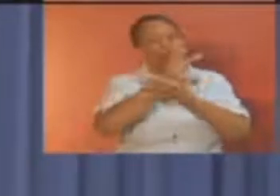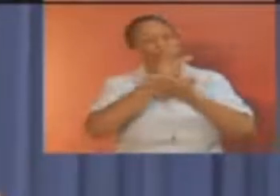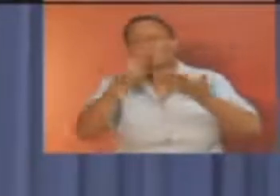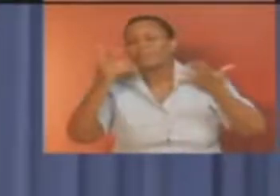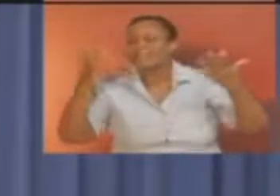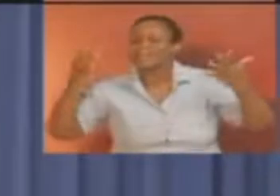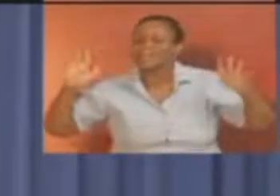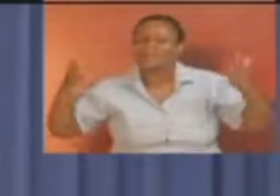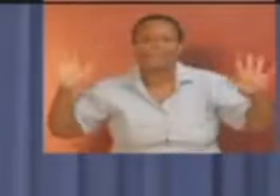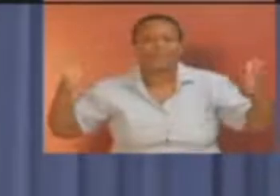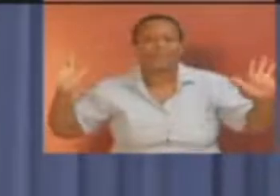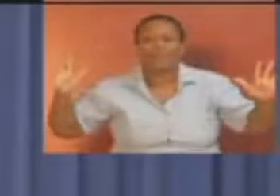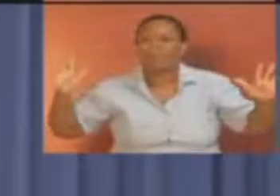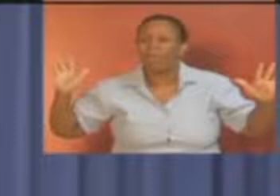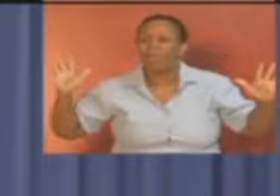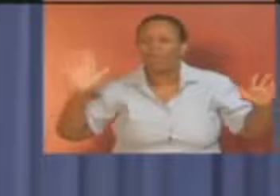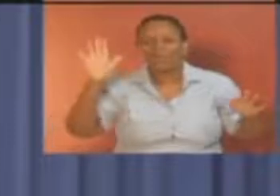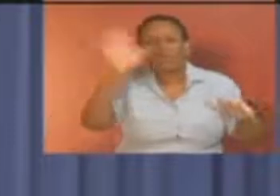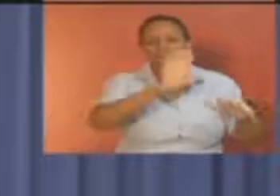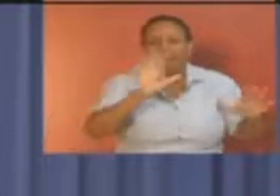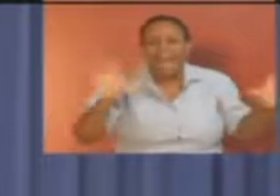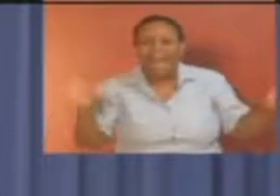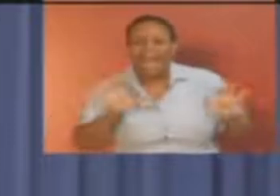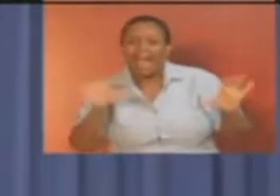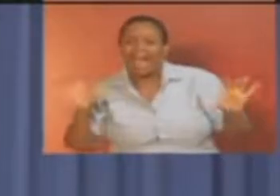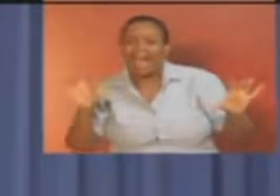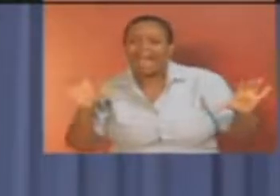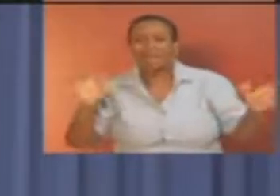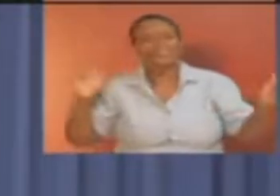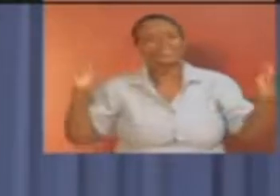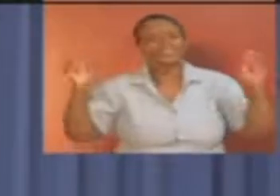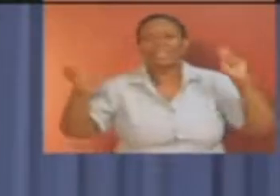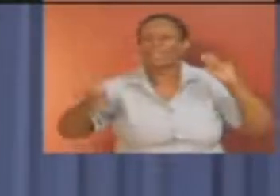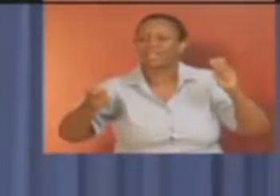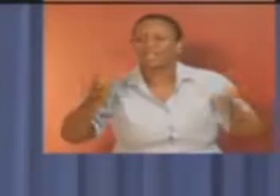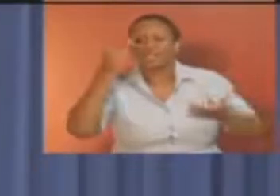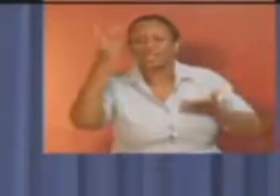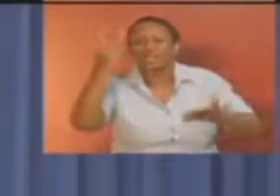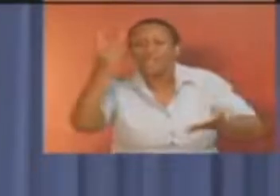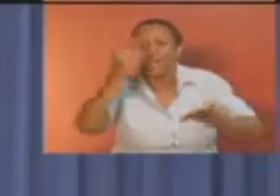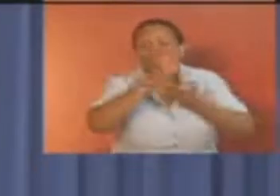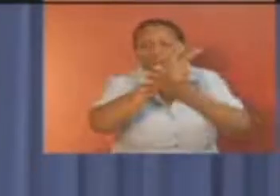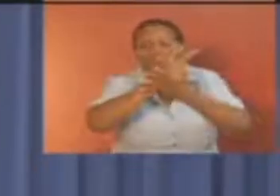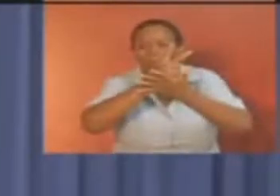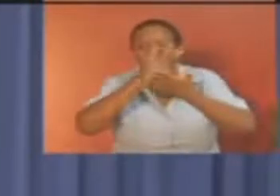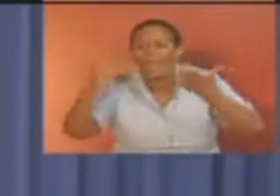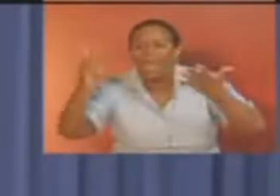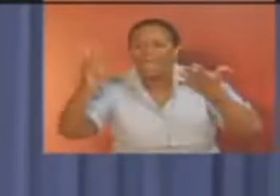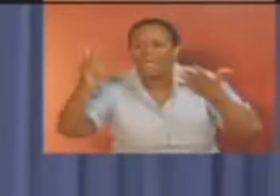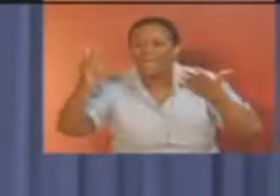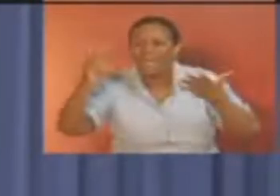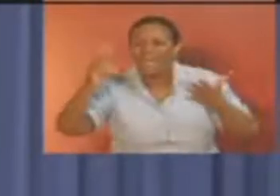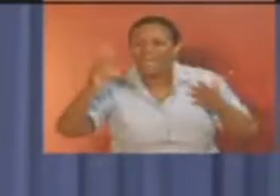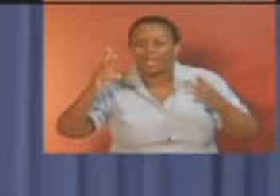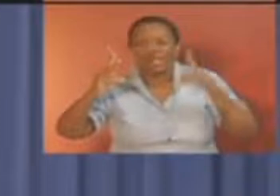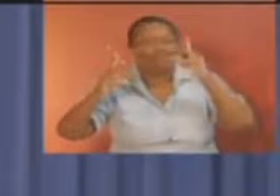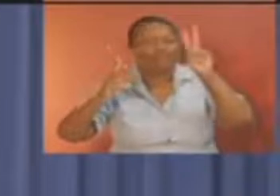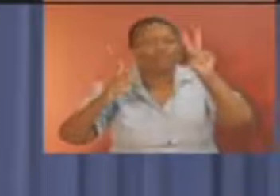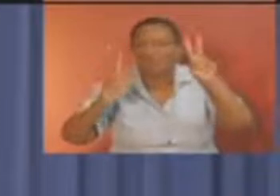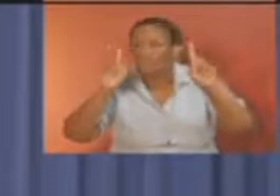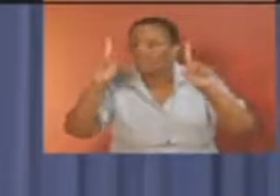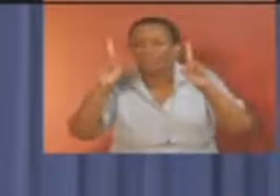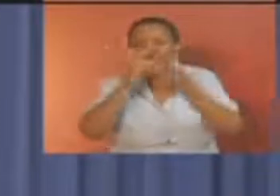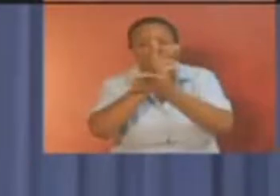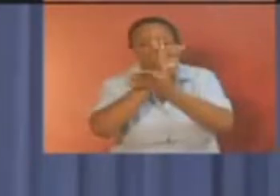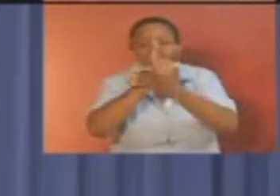lives for 2 weeks. I think what we really should be doing is thanking those persons who have to go out,